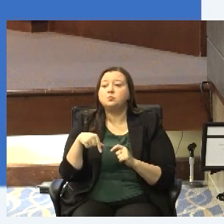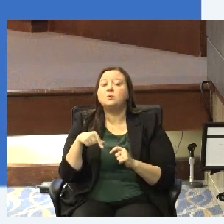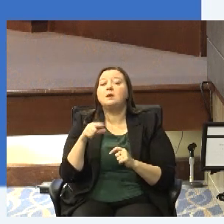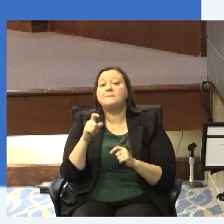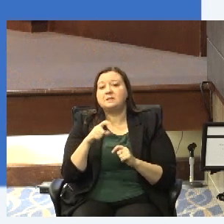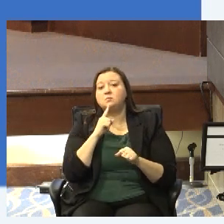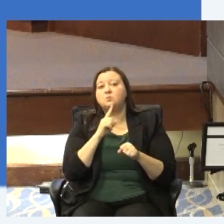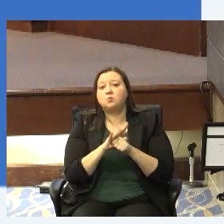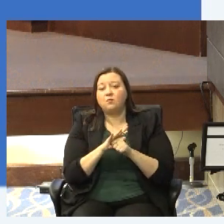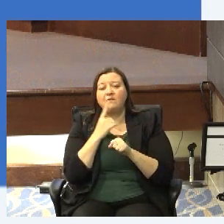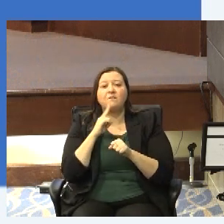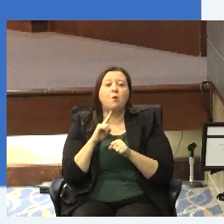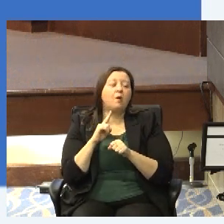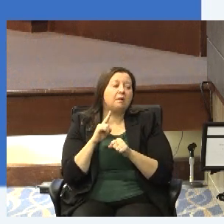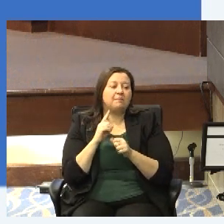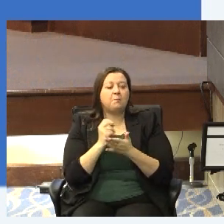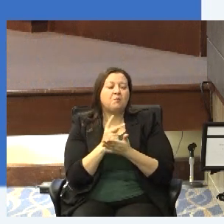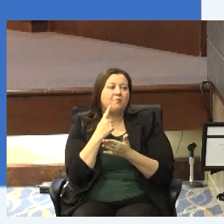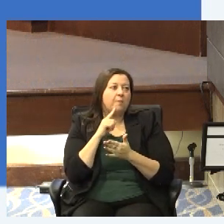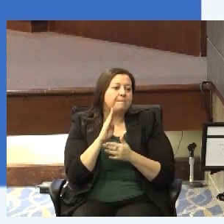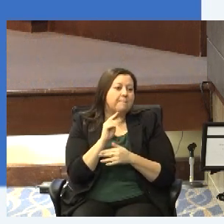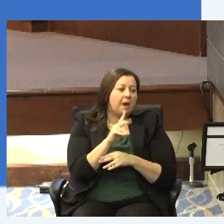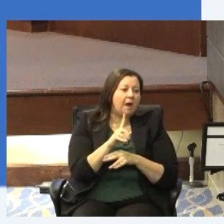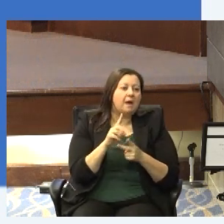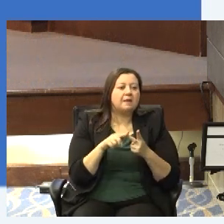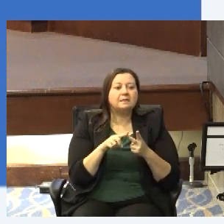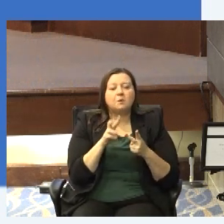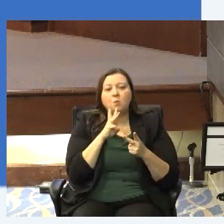issuance for water, sewer, and drainage, but not for roads.